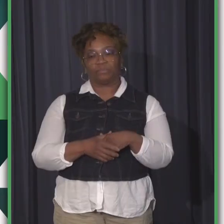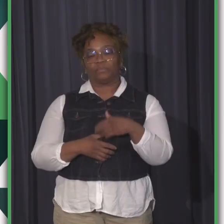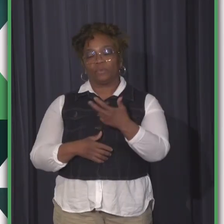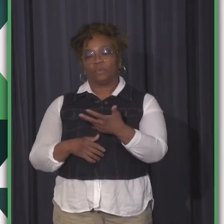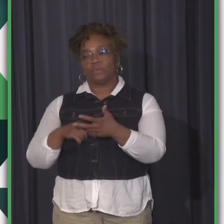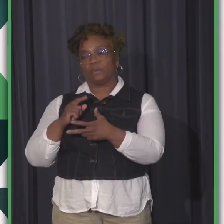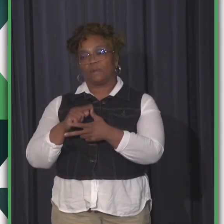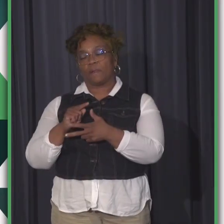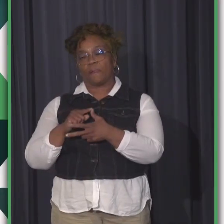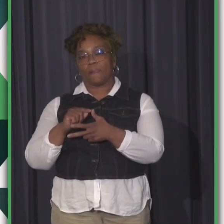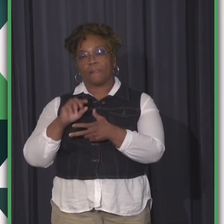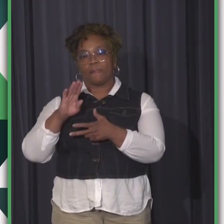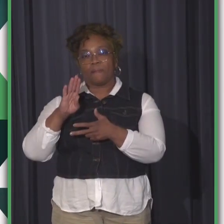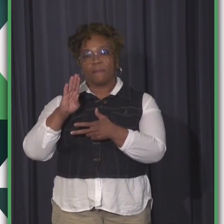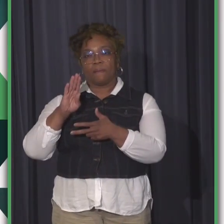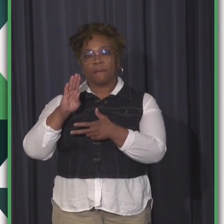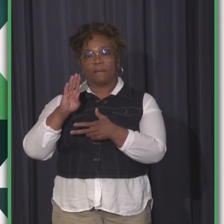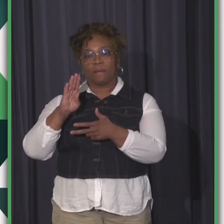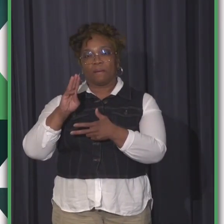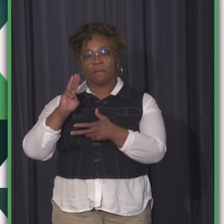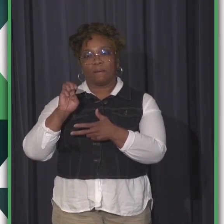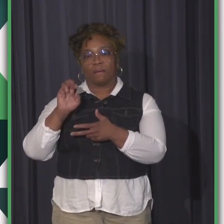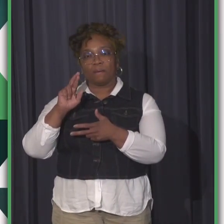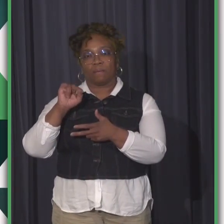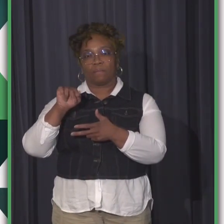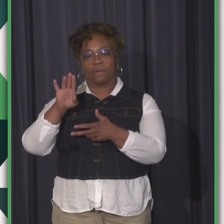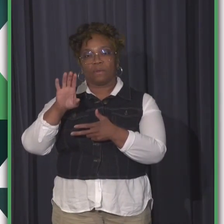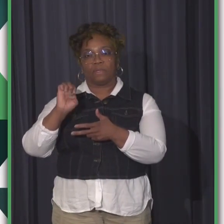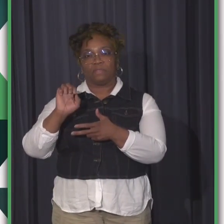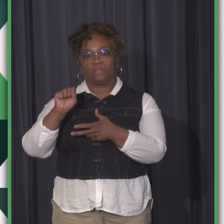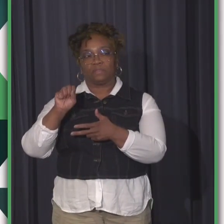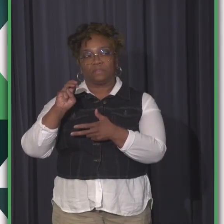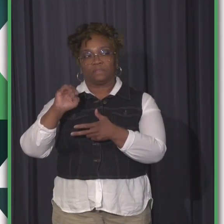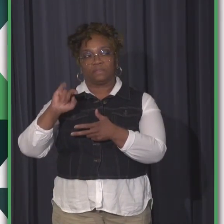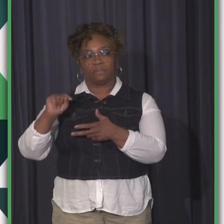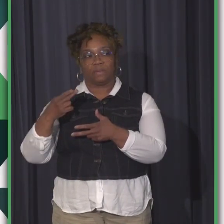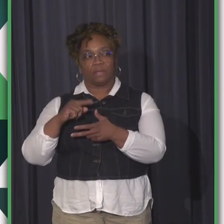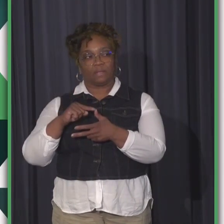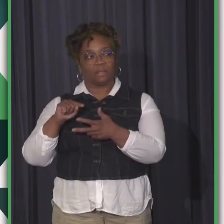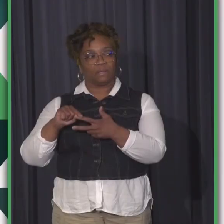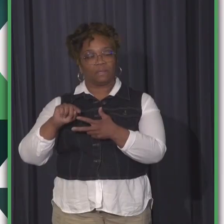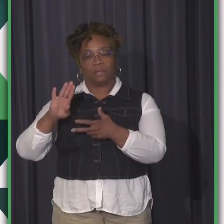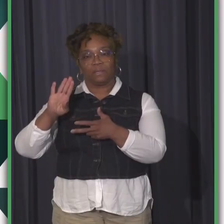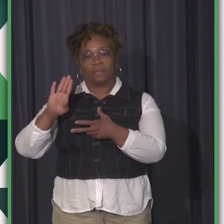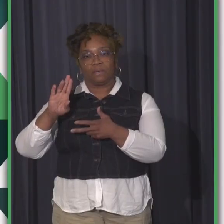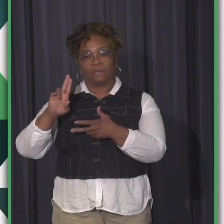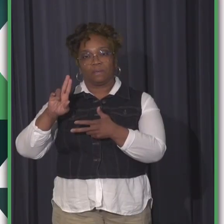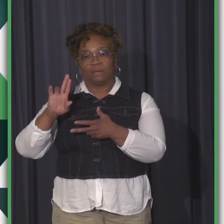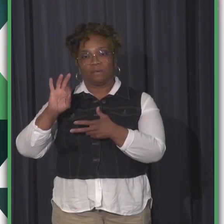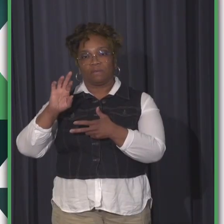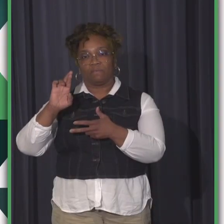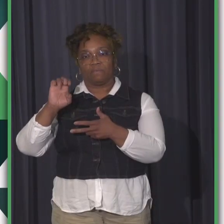speakers will be Ms. Bernice Smith, Ms. Fredia Butler, and Ms. Tanae